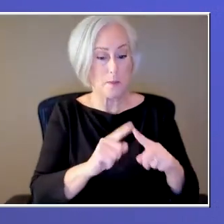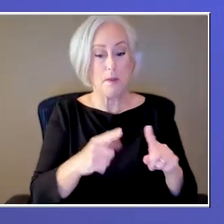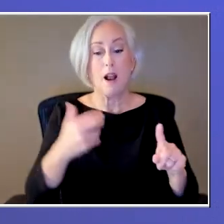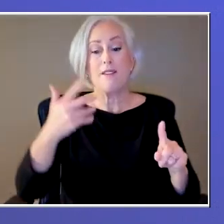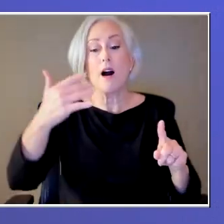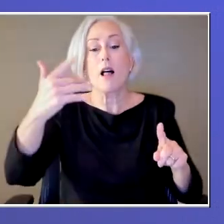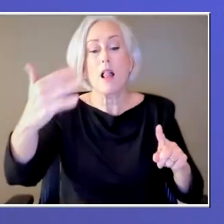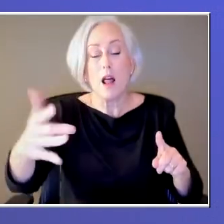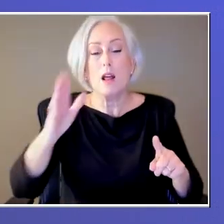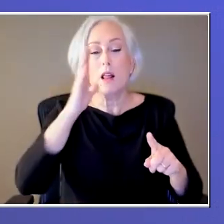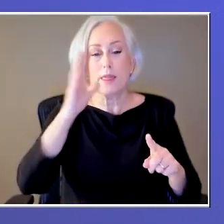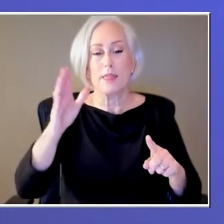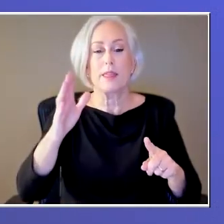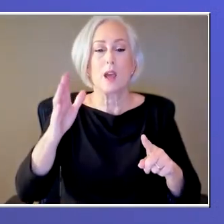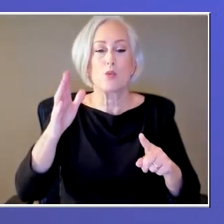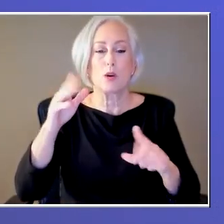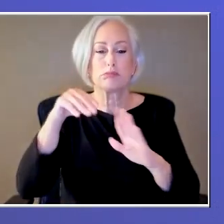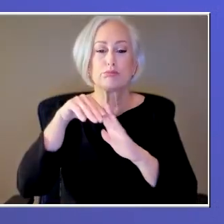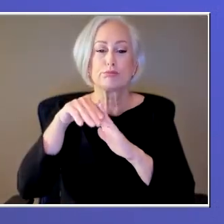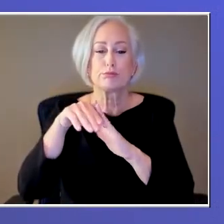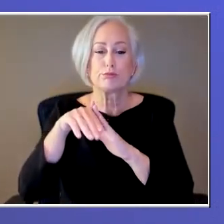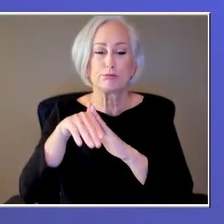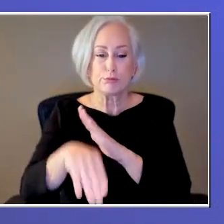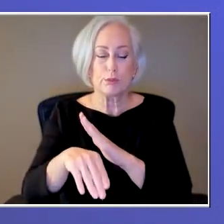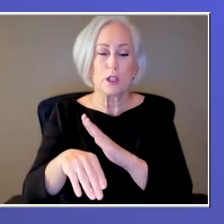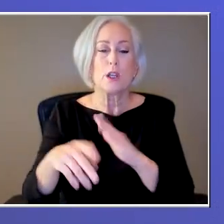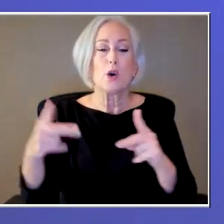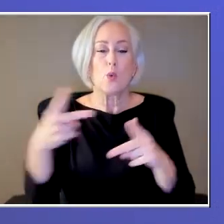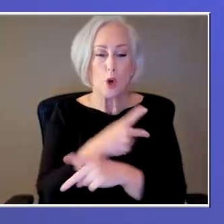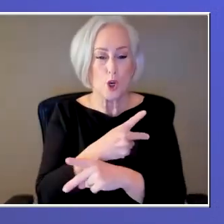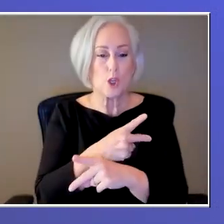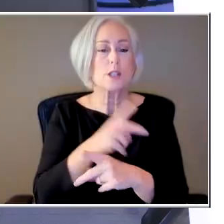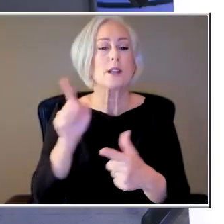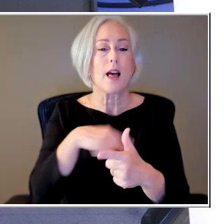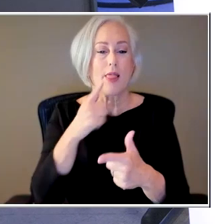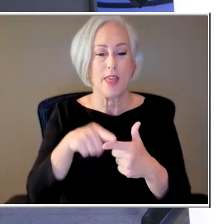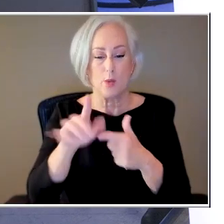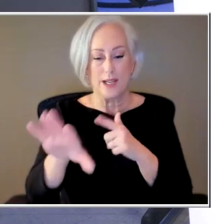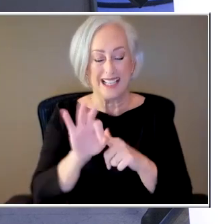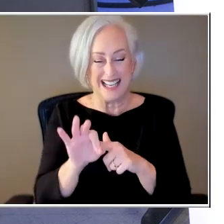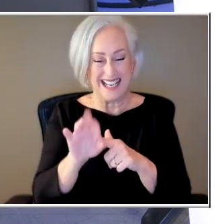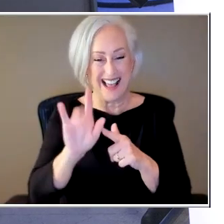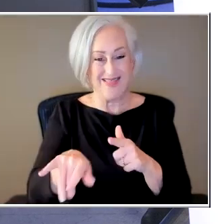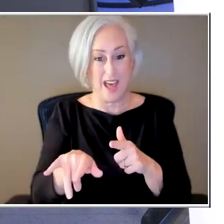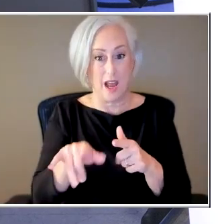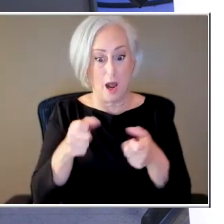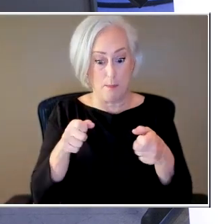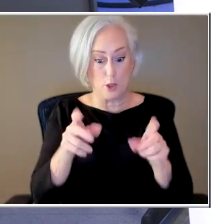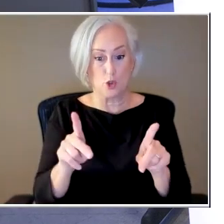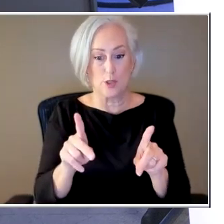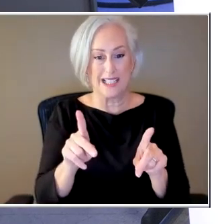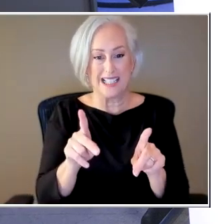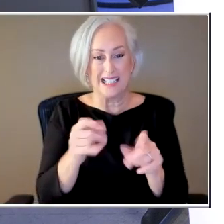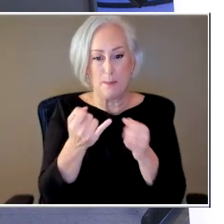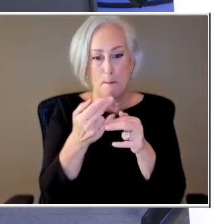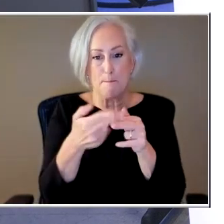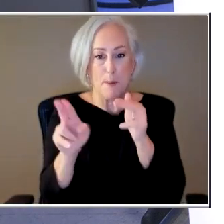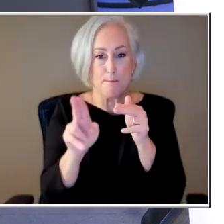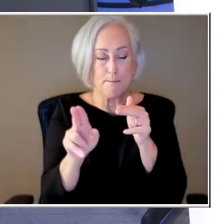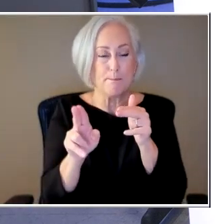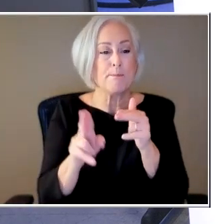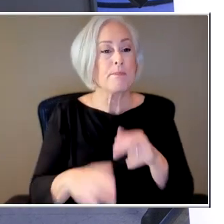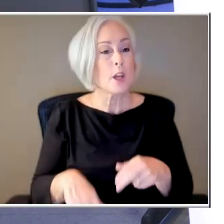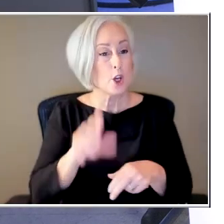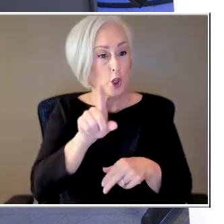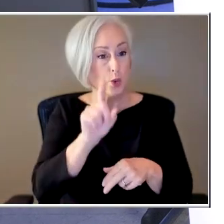we need to go quickly, and that window of opportunity can be very tight. And is this a situation where you need 100% match?